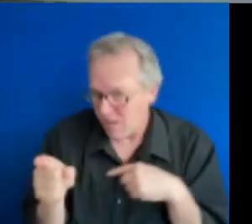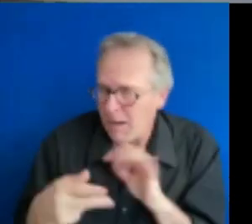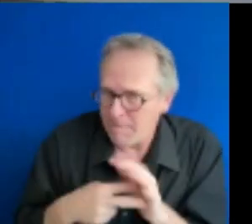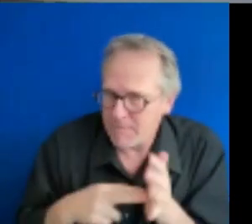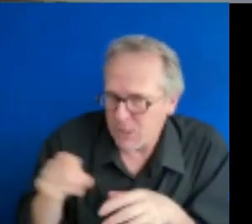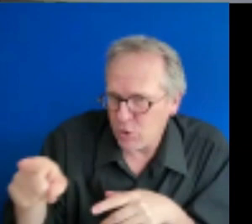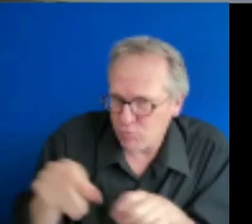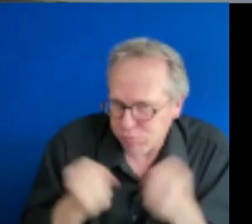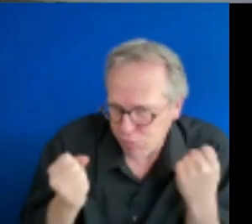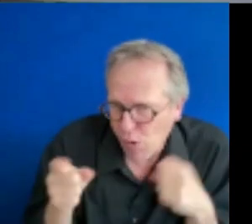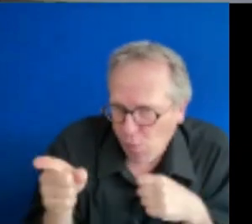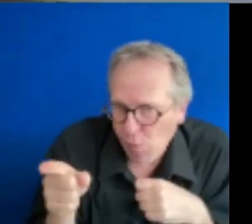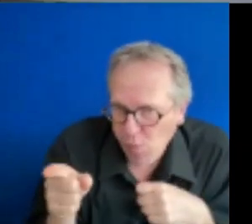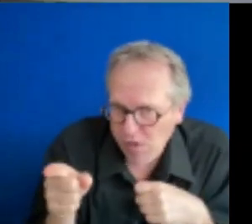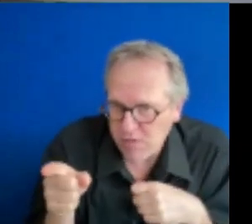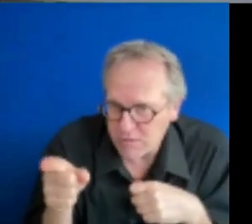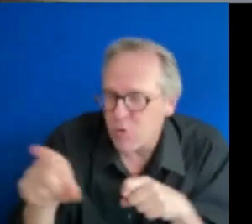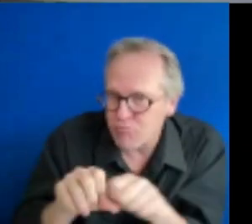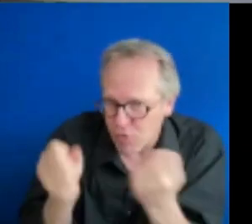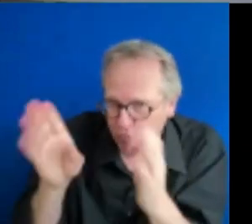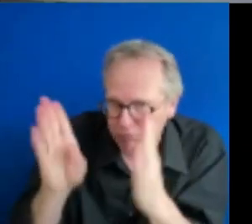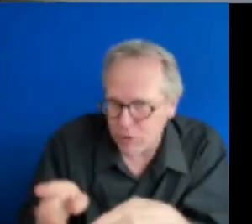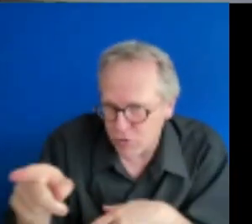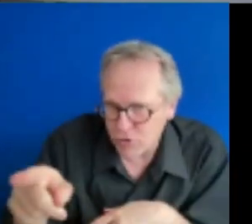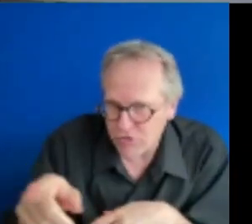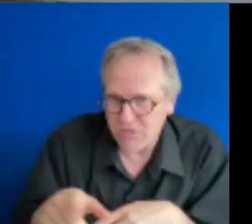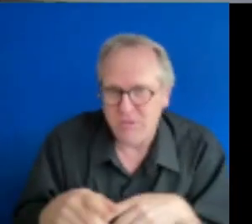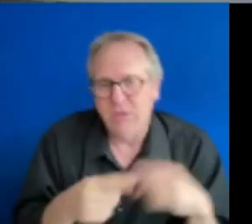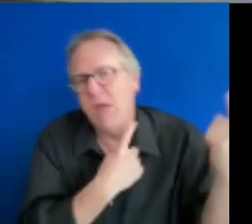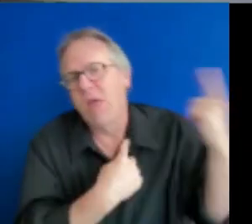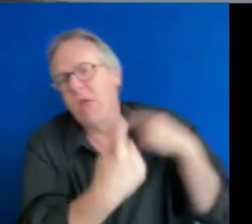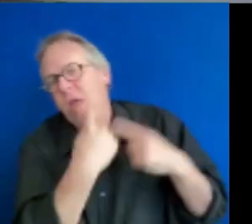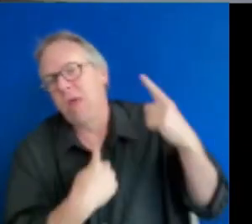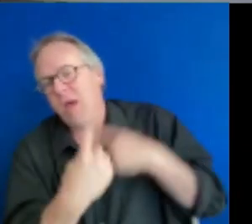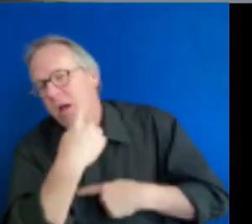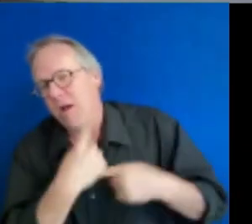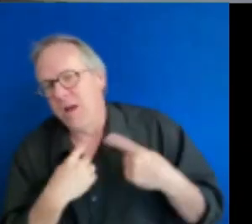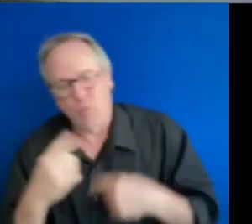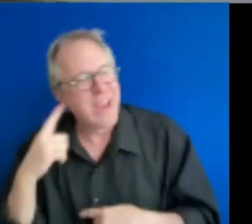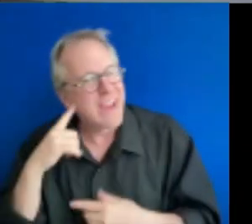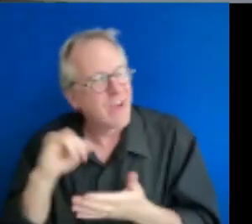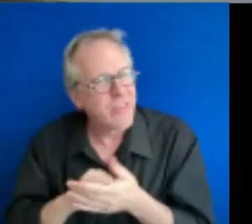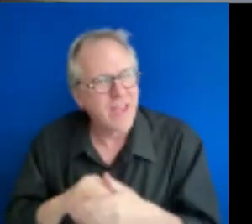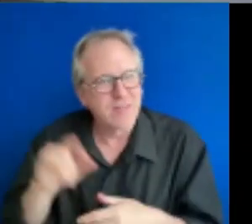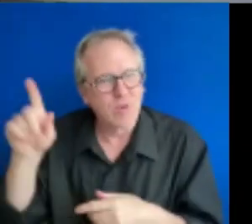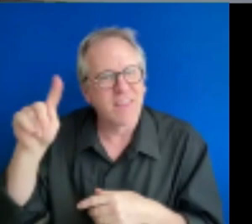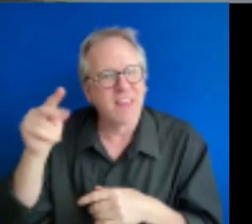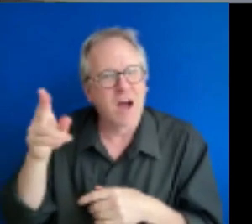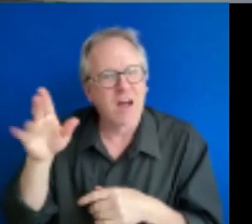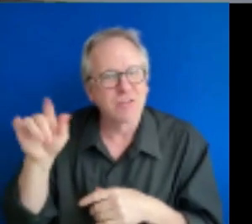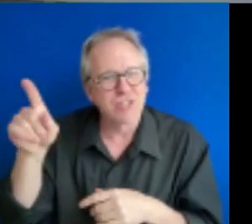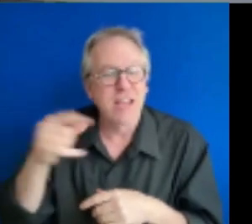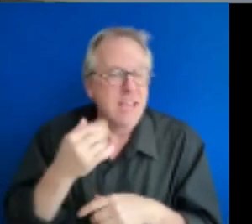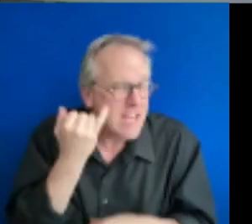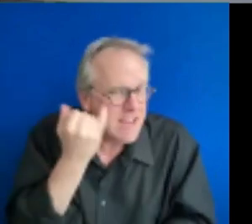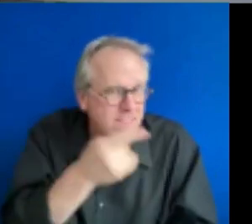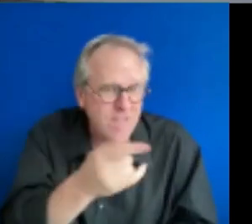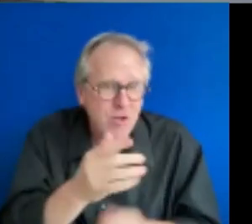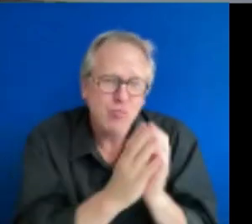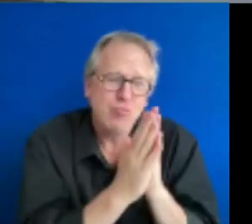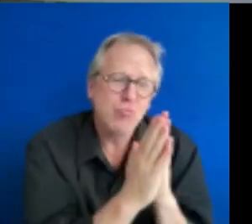was broken. And I think that is something that we hear a lot in theology, that if you just pray hard enough,